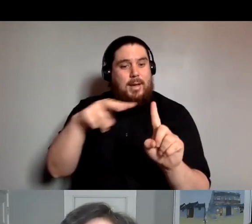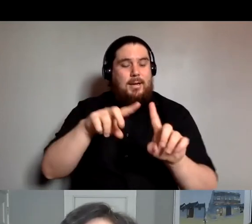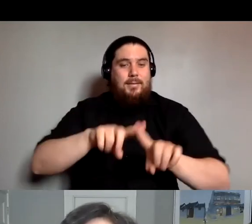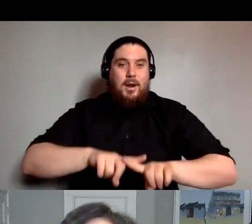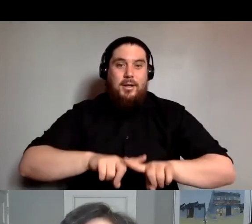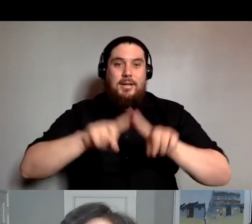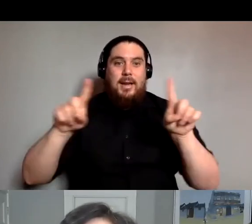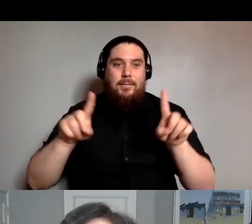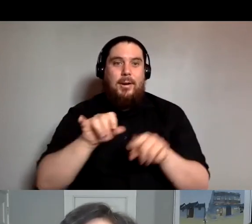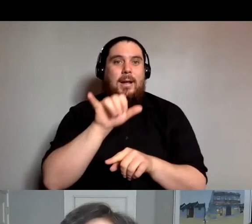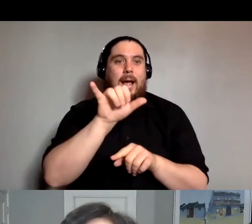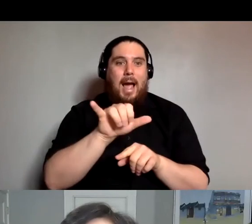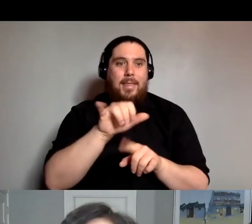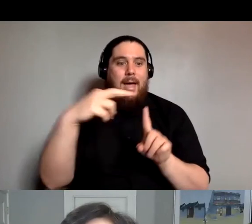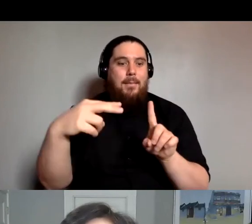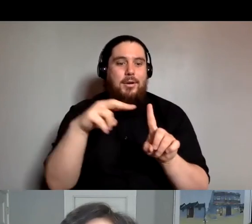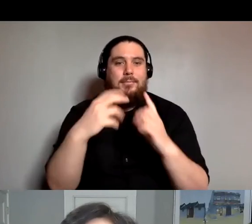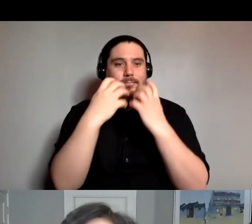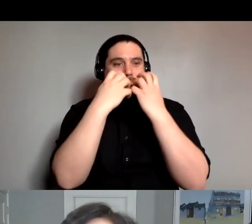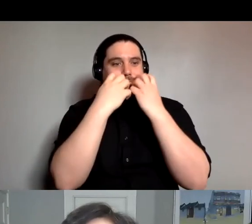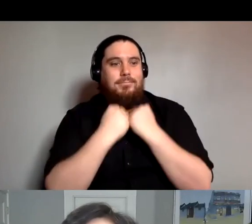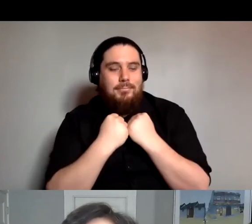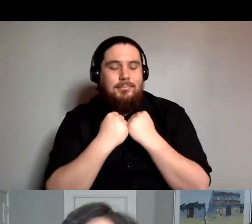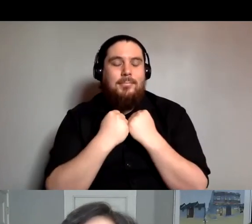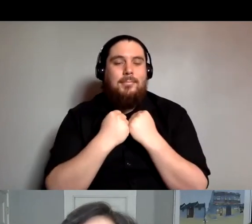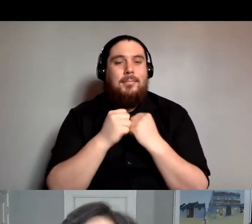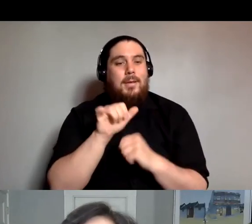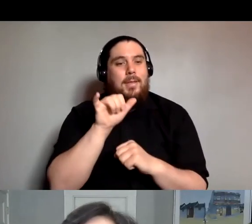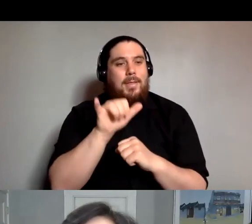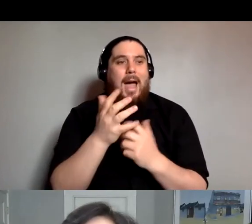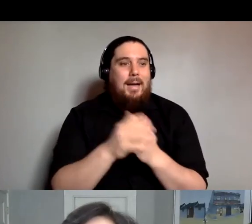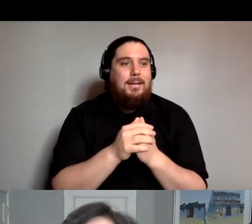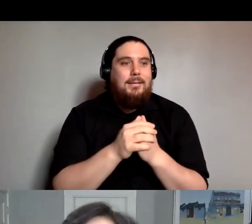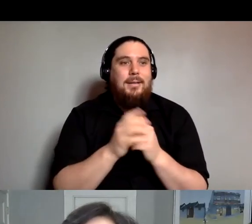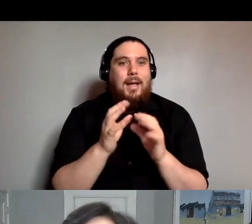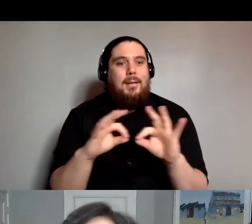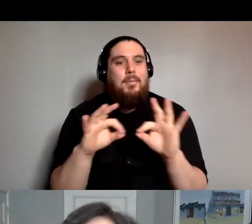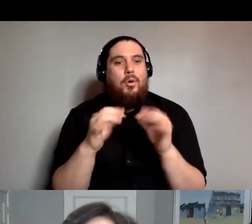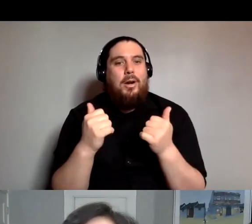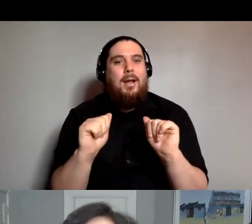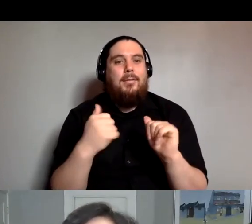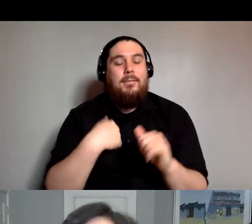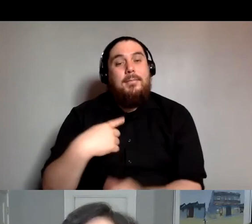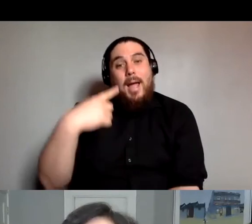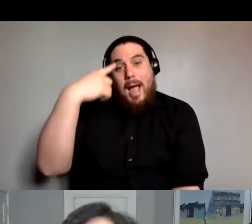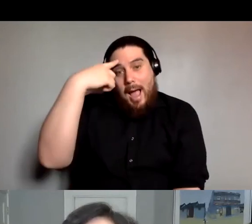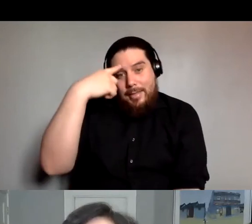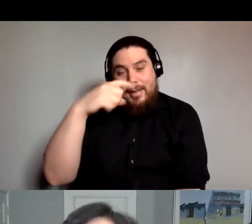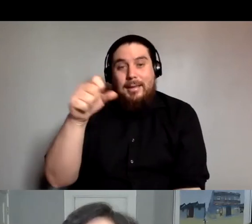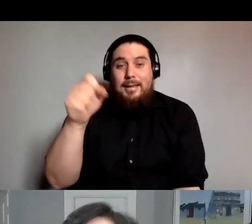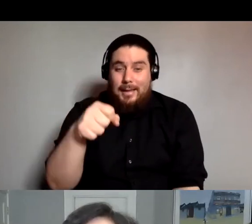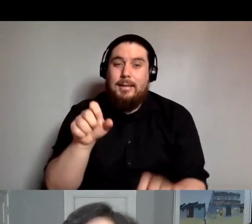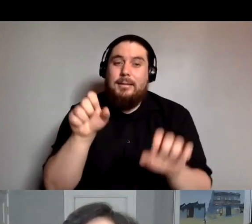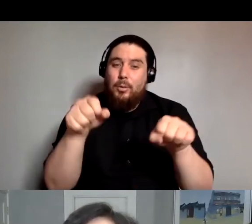is valuable, is a worthwhile effort. So I think that yes, we see the janitorial jobs, and